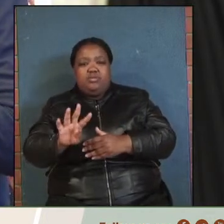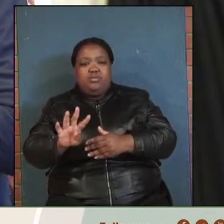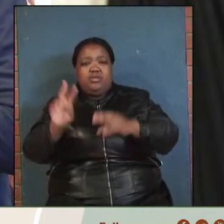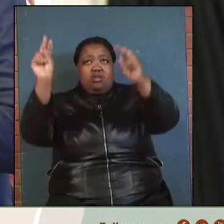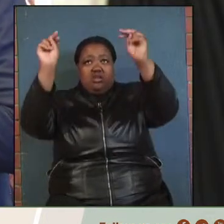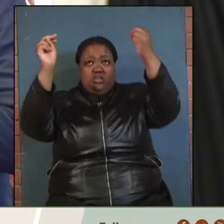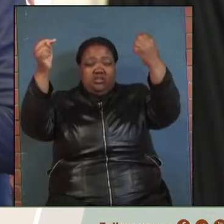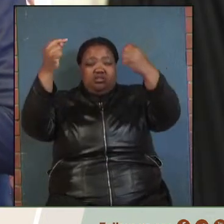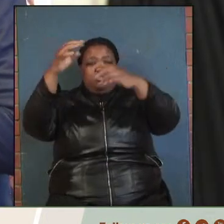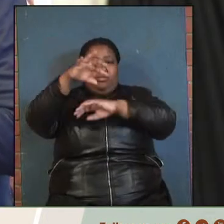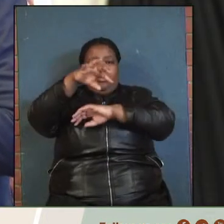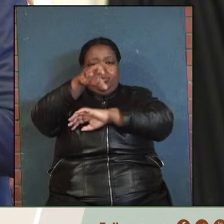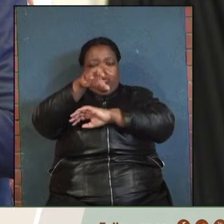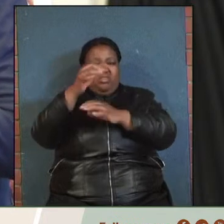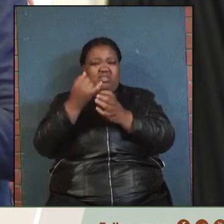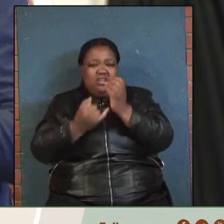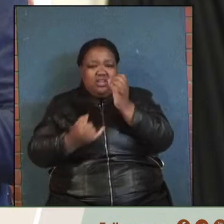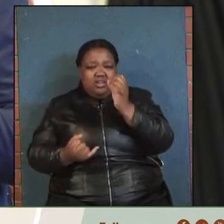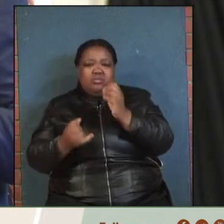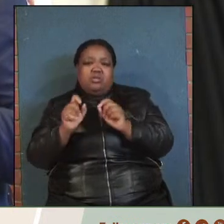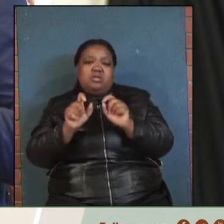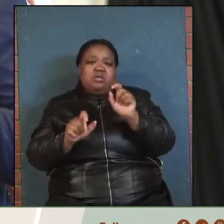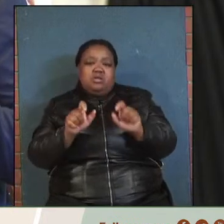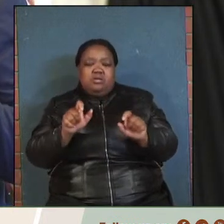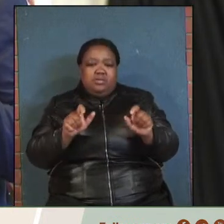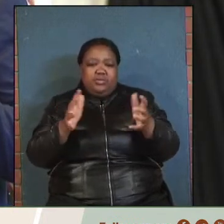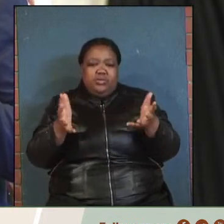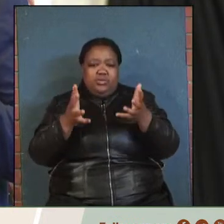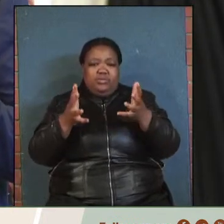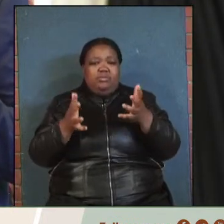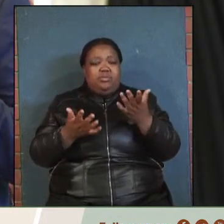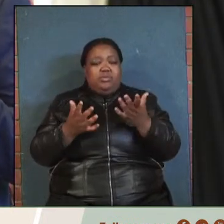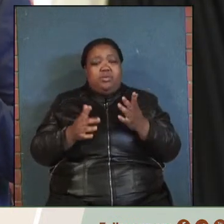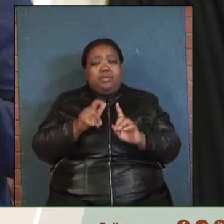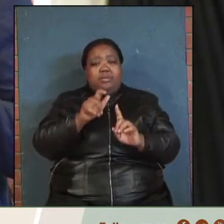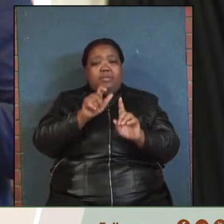our independent candidates or even somebody who's 18 and